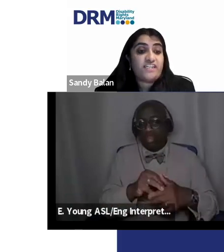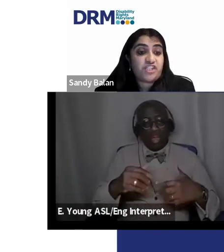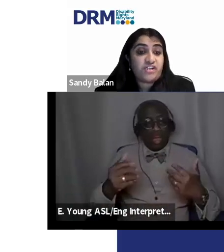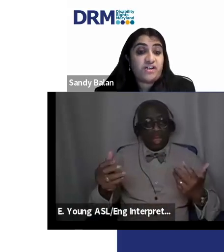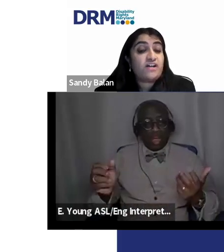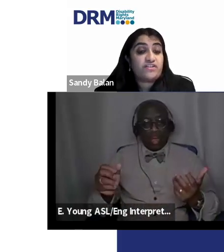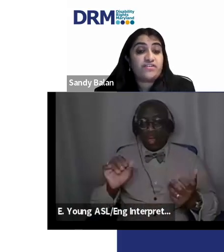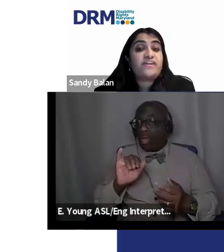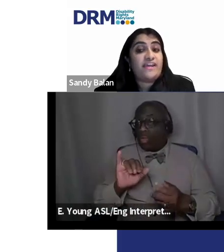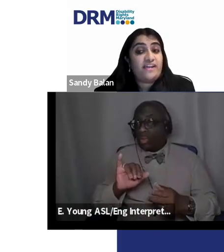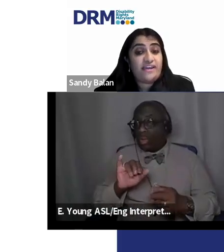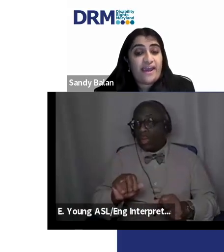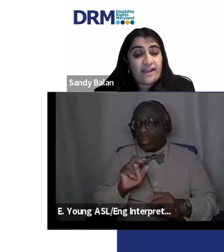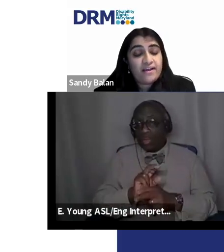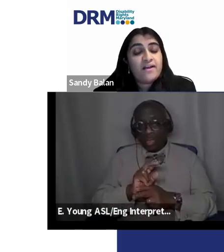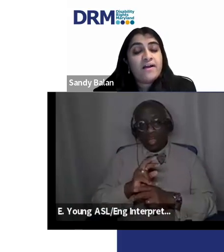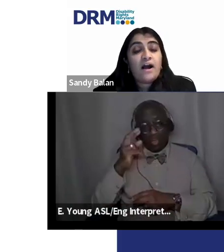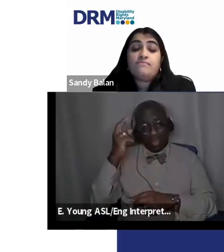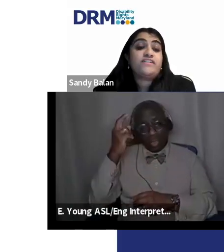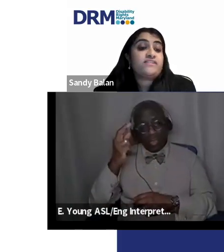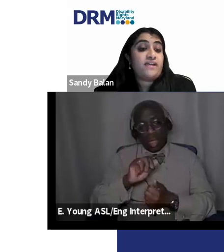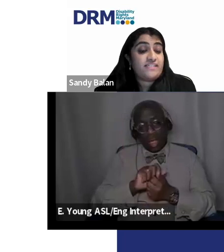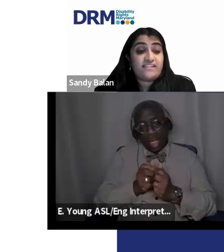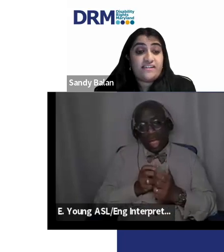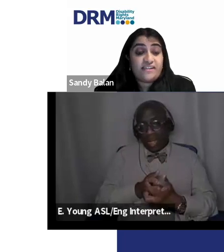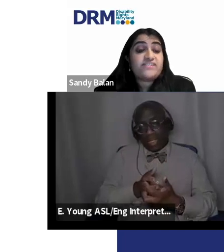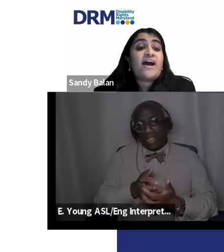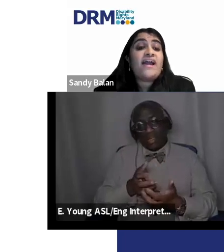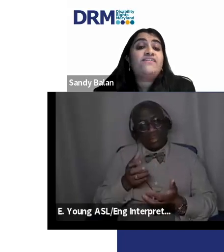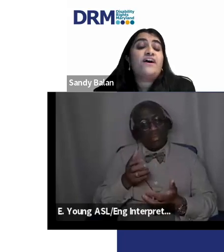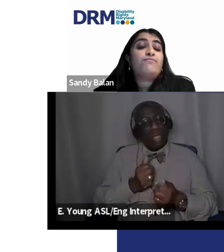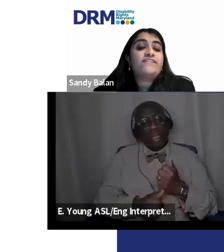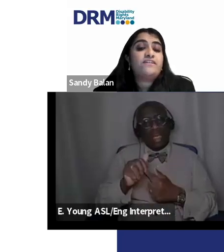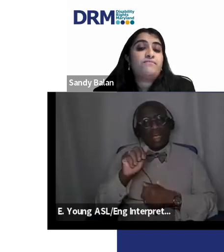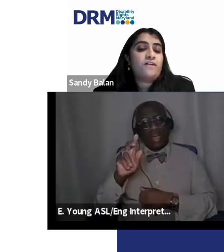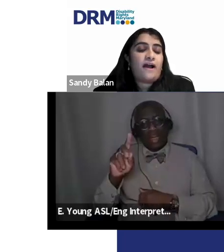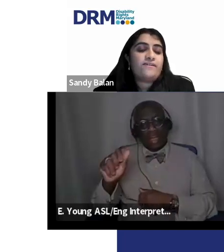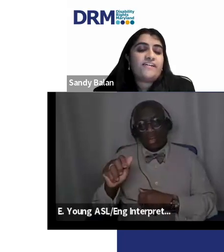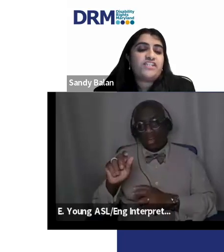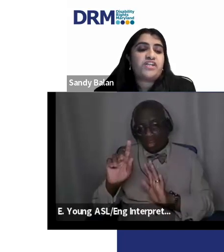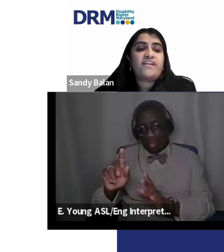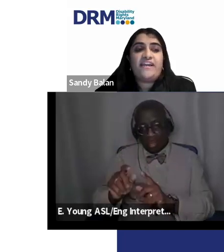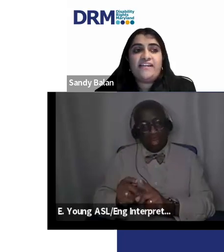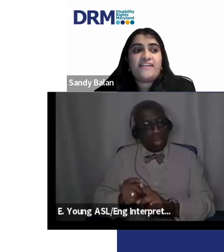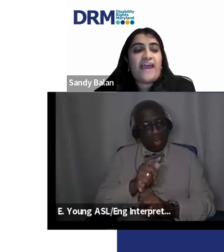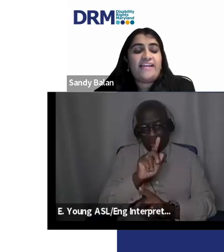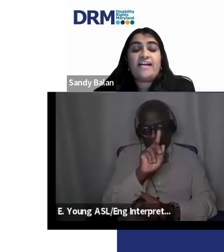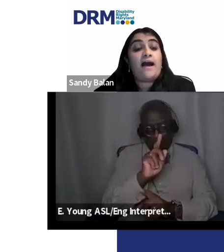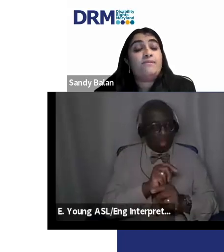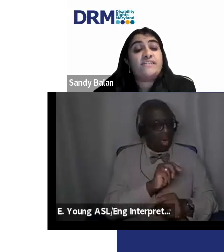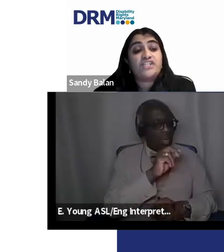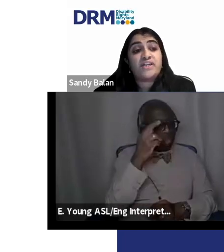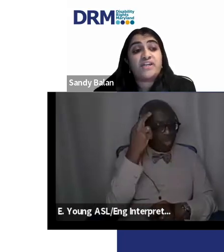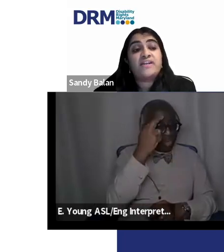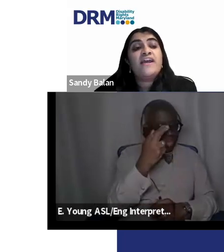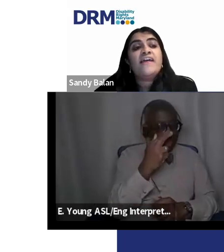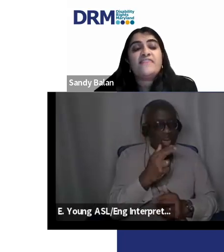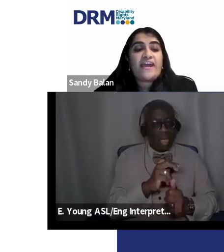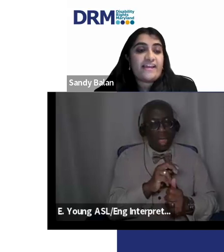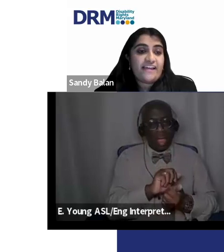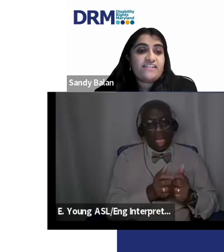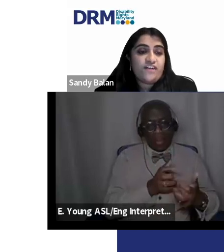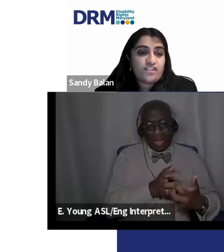reasonable accommodation under the ADA. Just as an aside, a reasonable accommodation is any